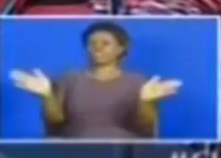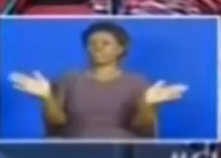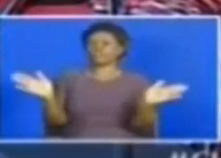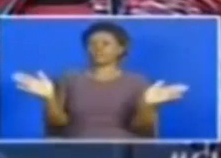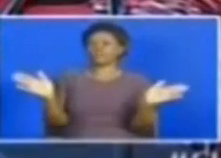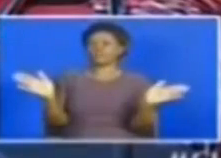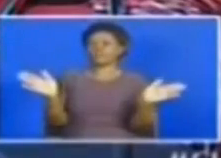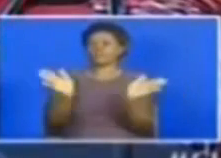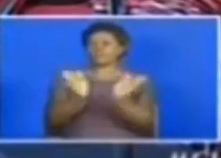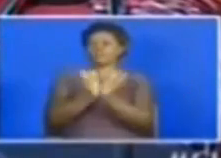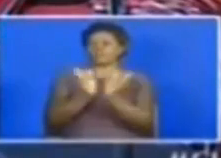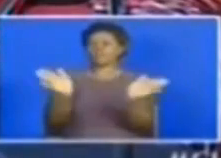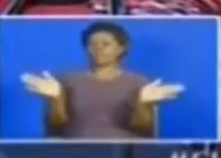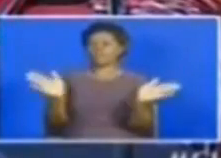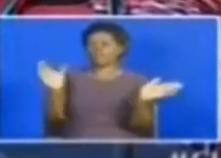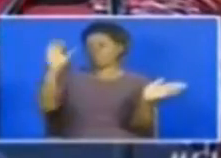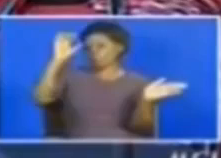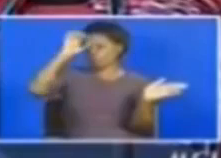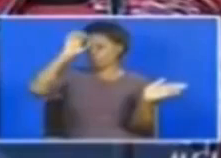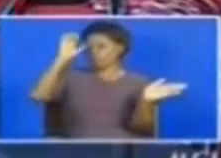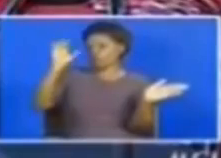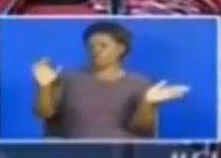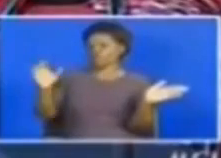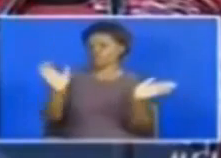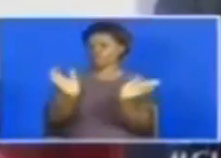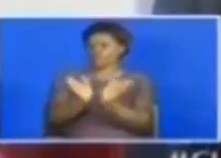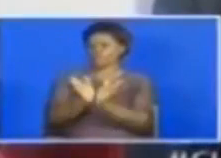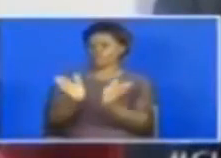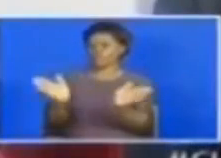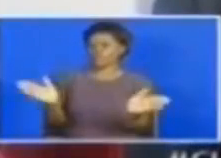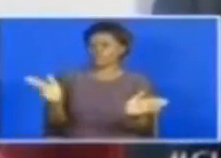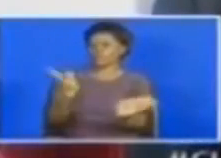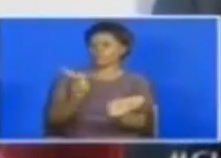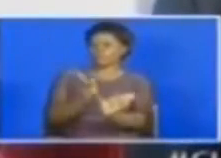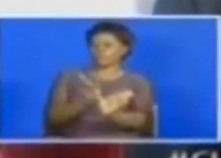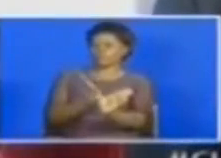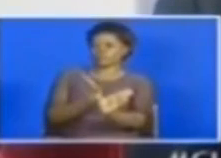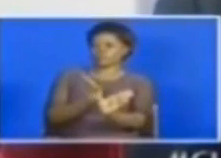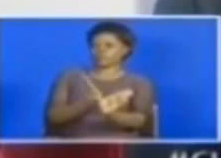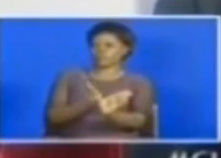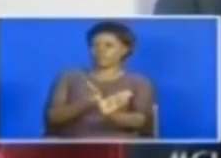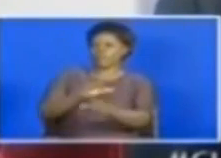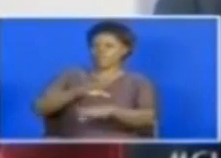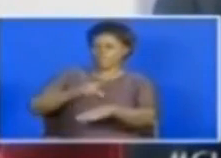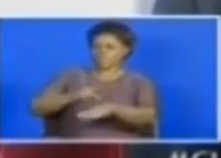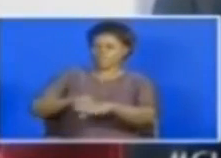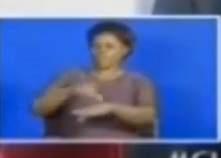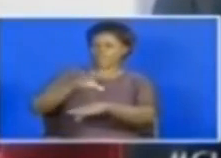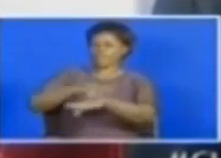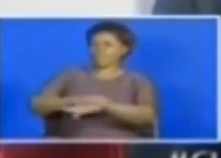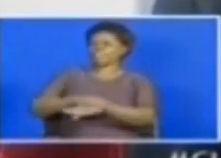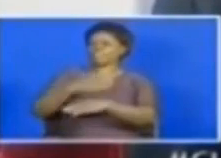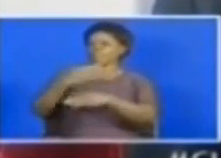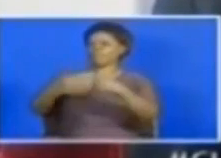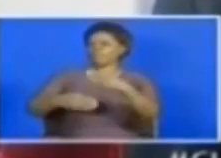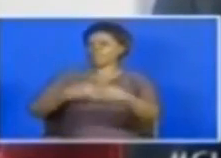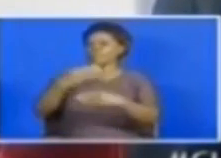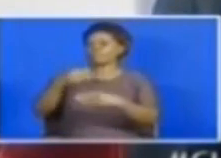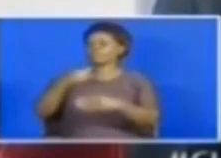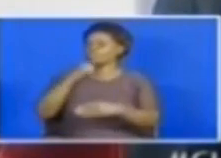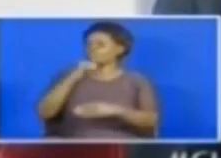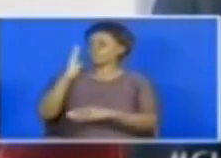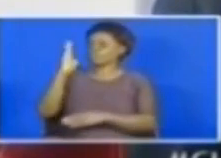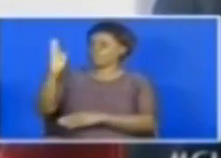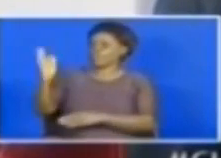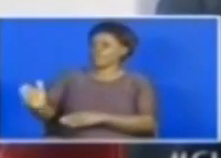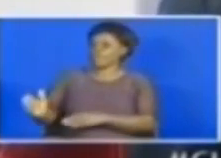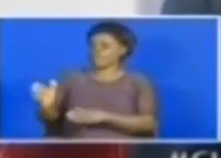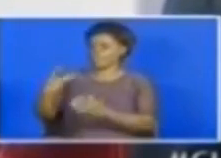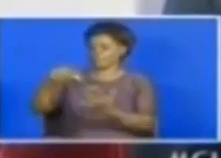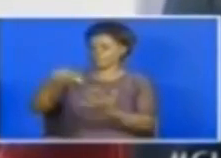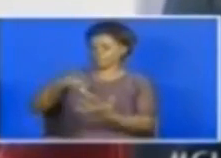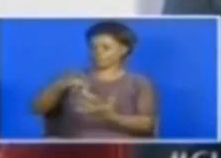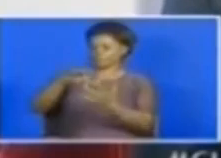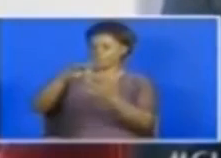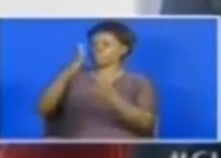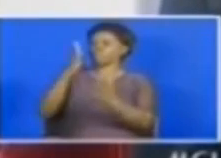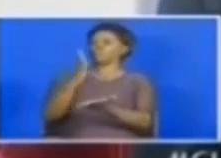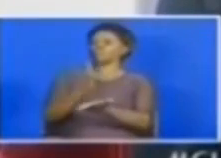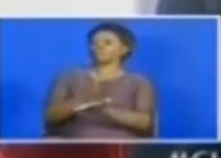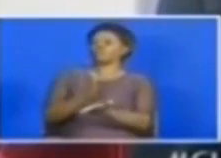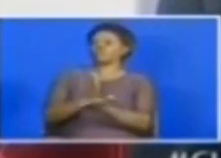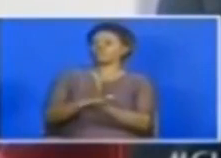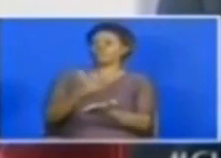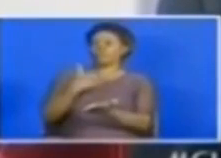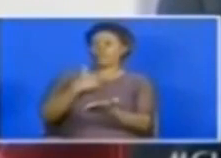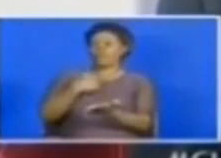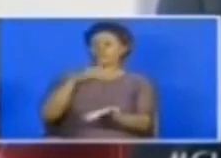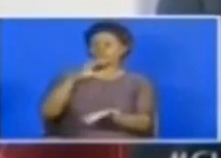It is a general concept of public participation in procurement processes, not just in the direct procurement. I mean, and obviously, yes,